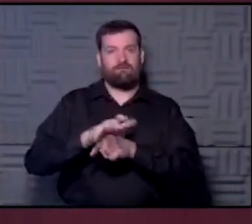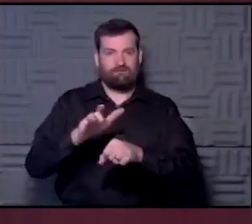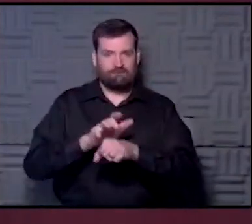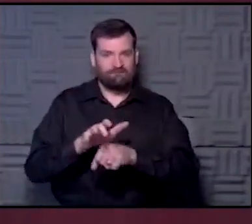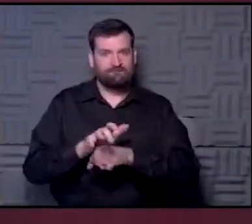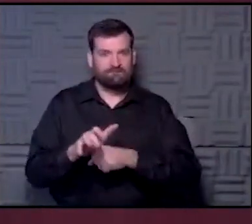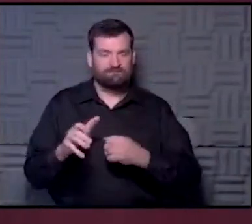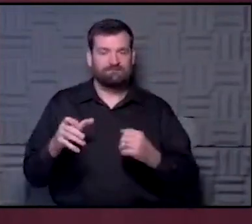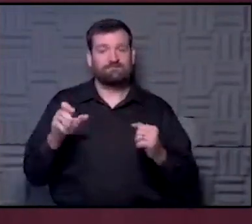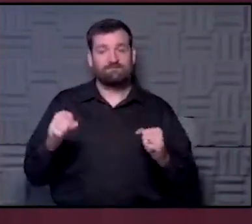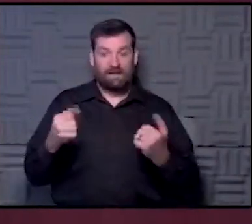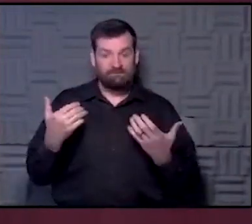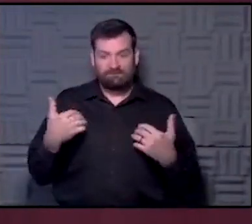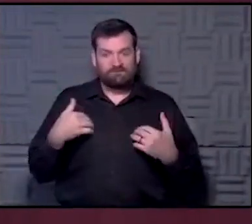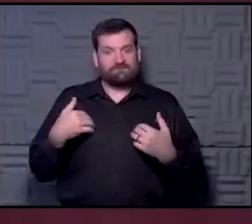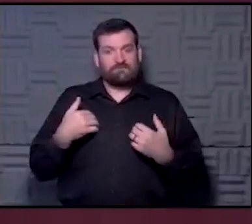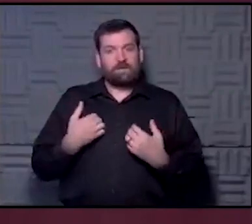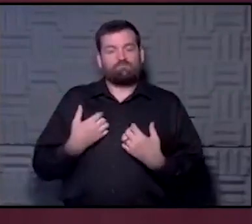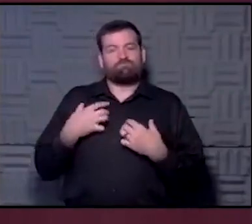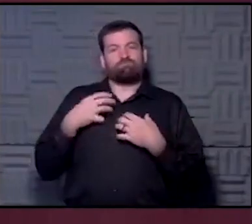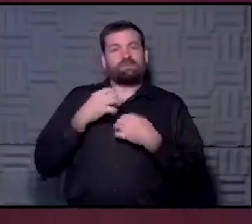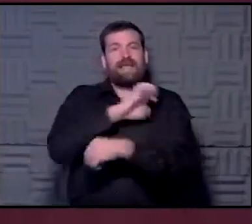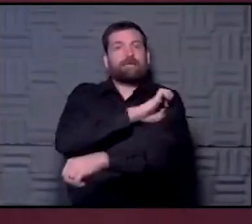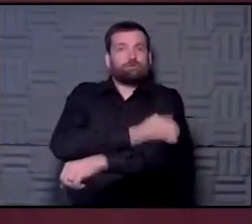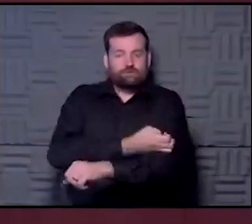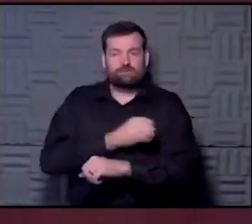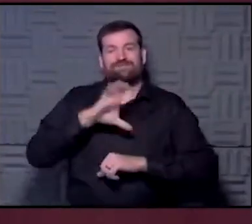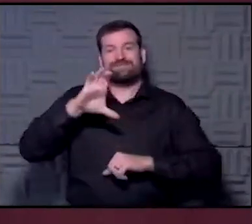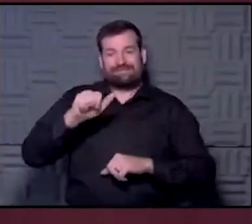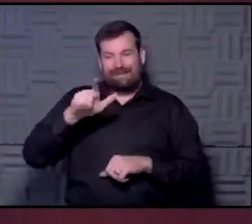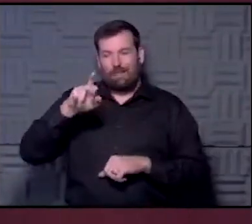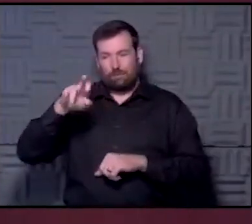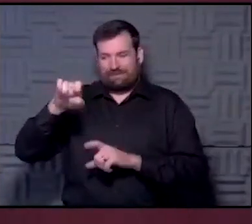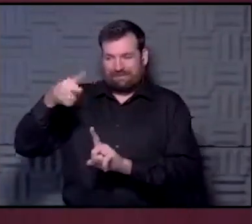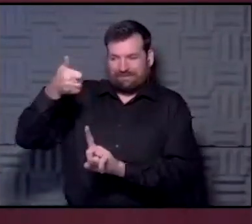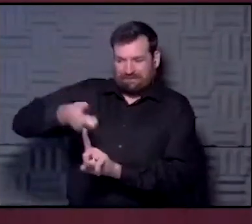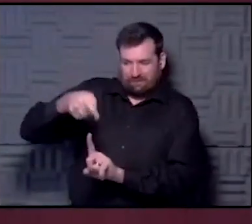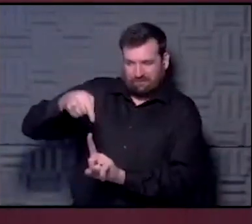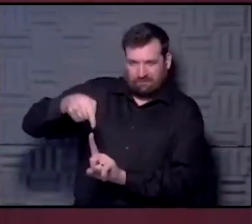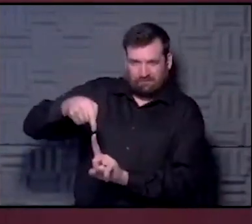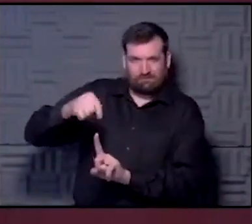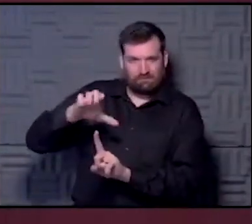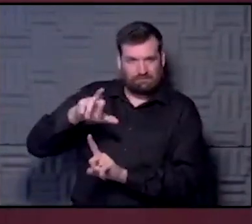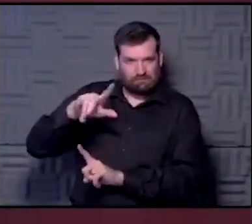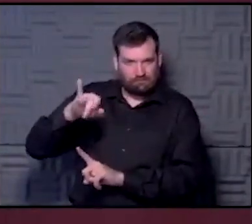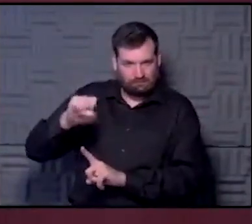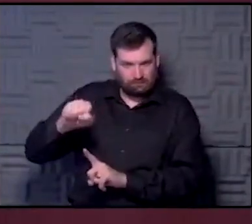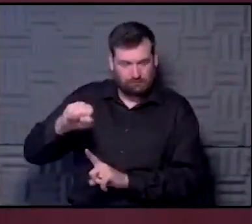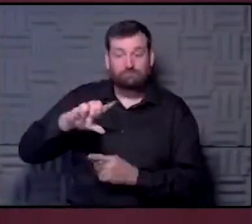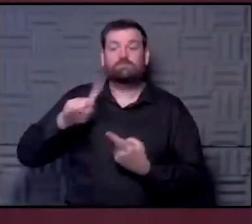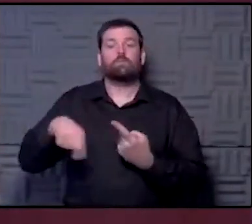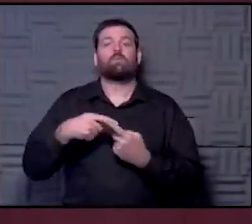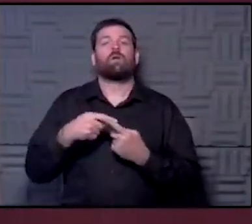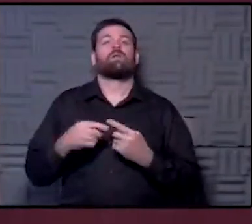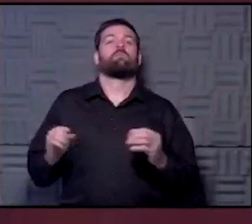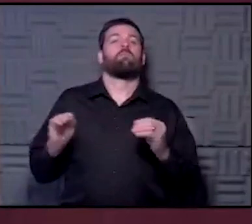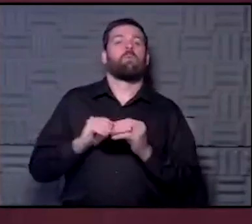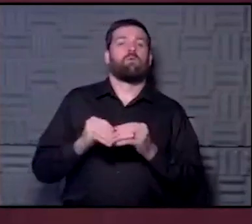that gas in the car, so to speak. So calories. When we can kind of evolve the diet